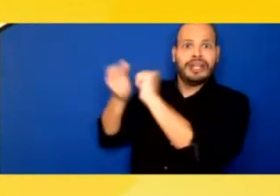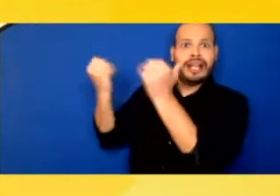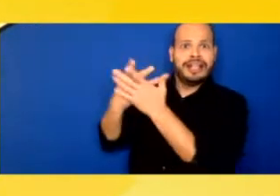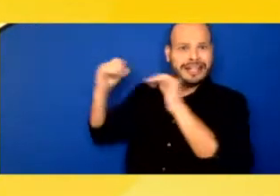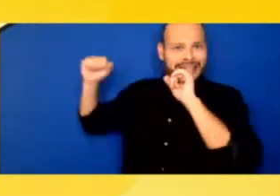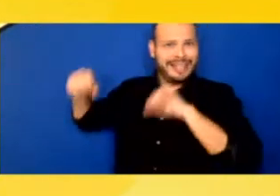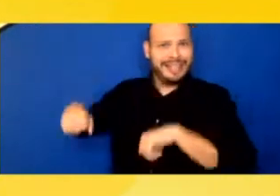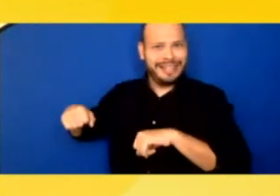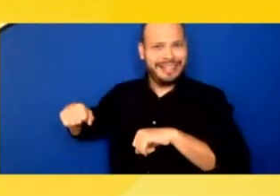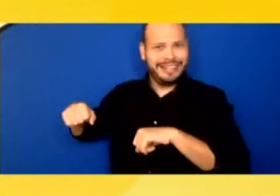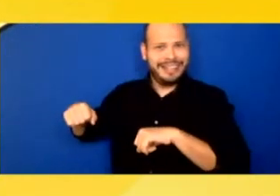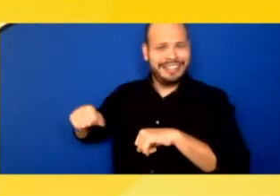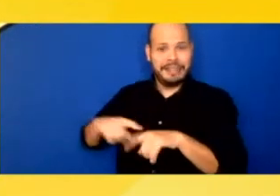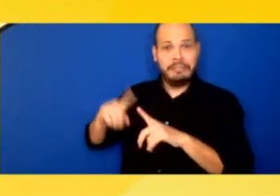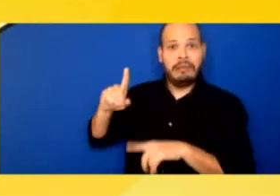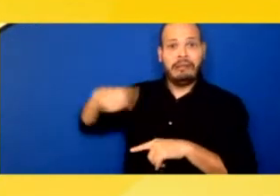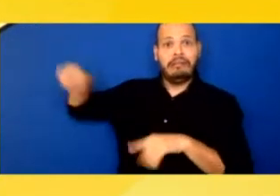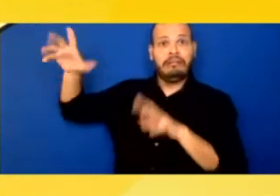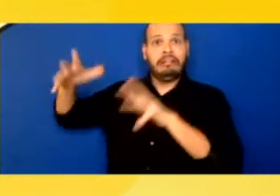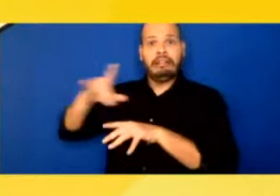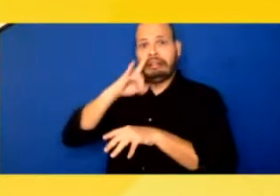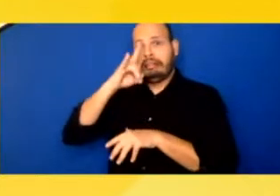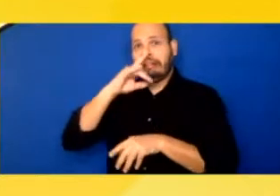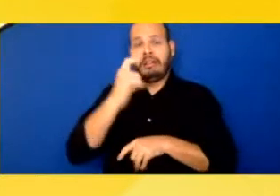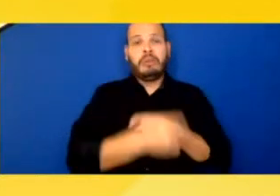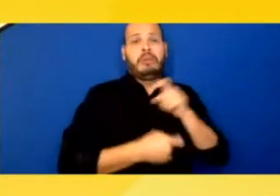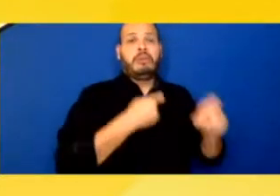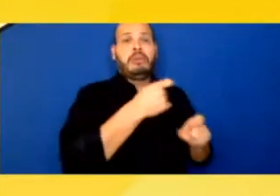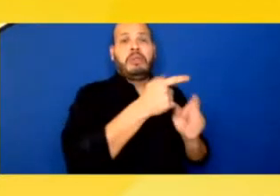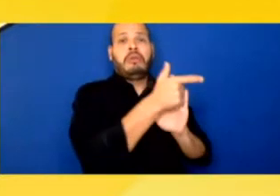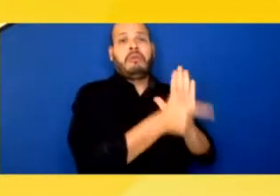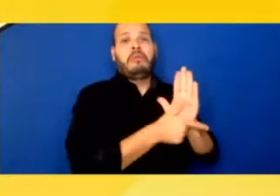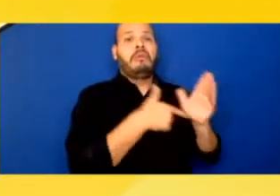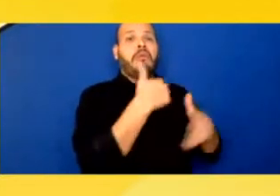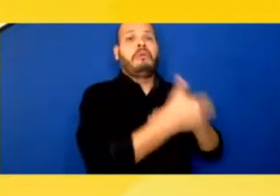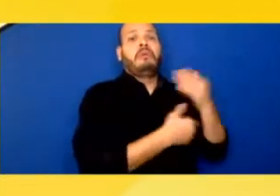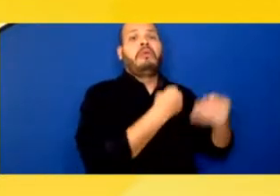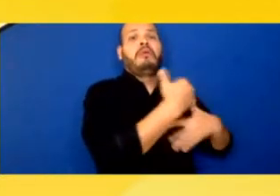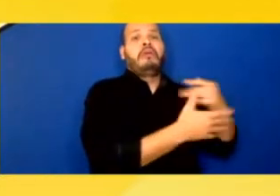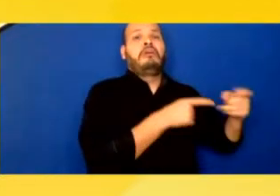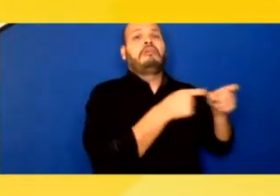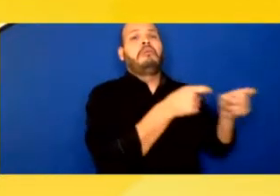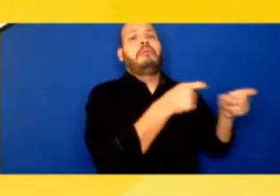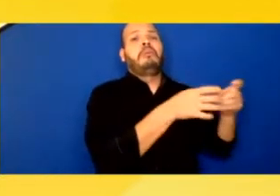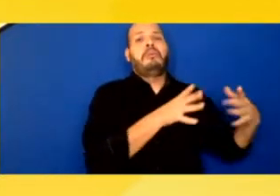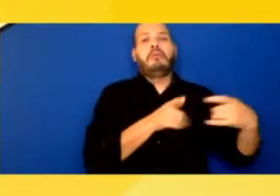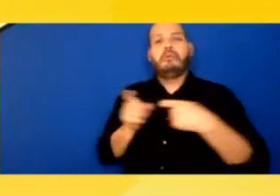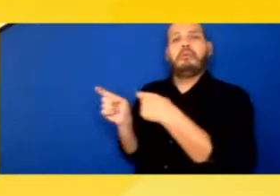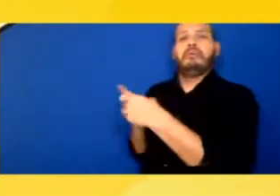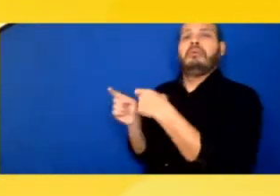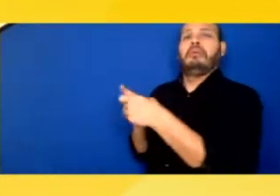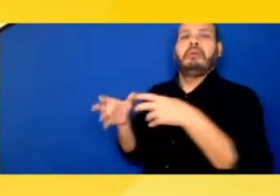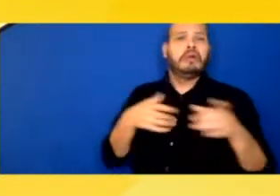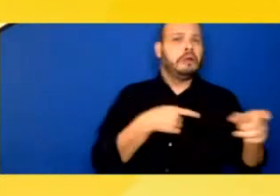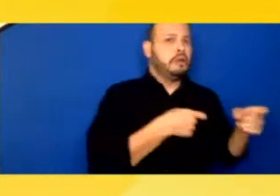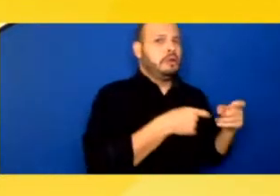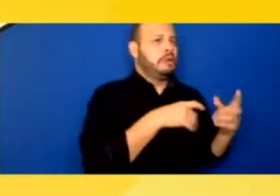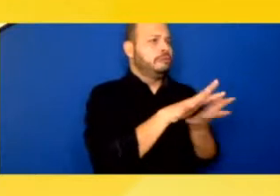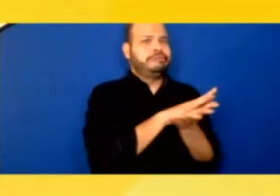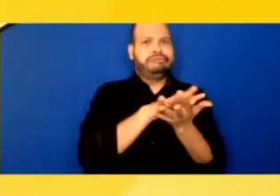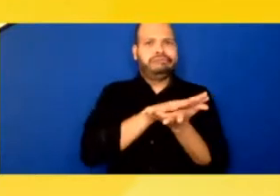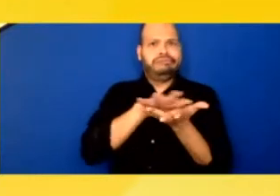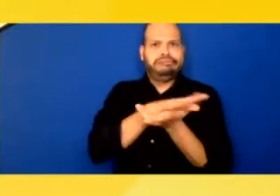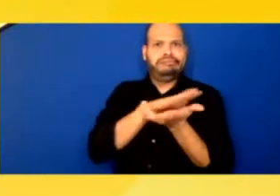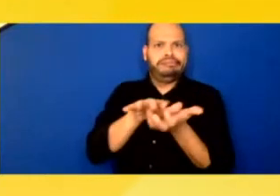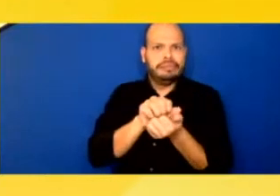only there because they won the Electoral College, not the election. And they only won the Electoral College